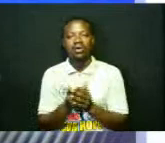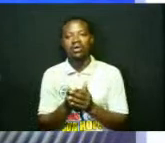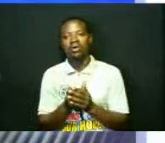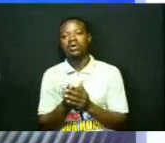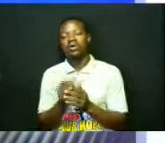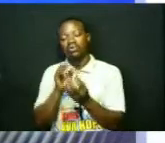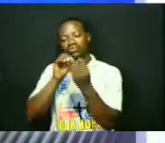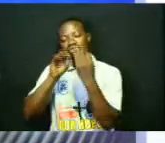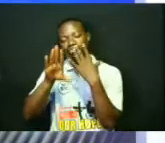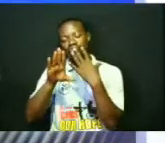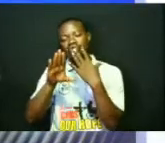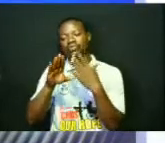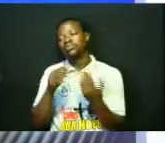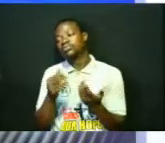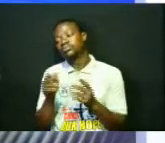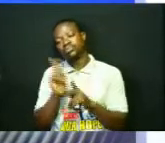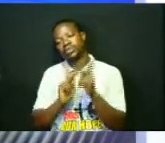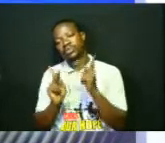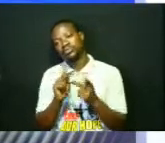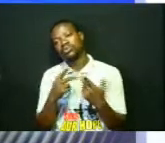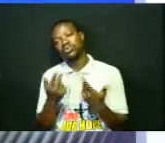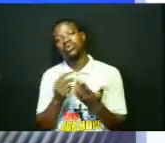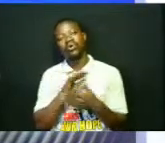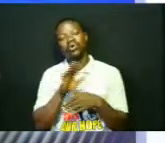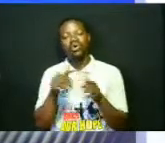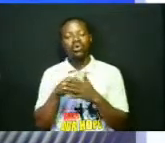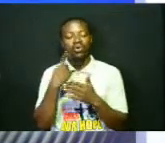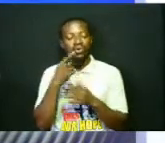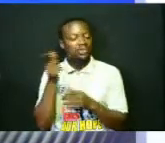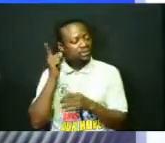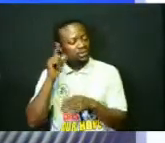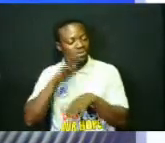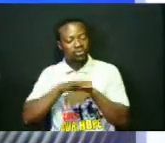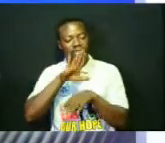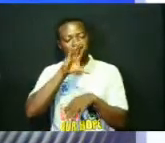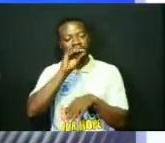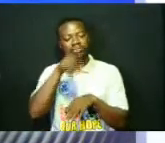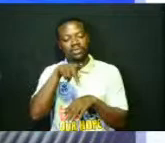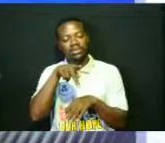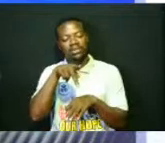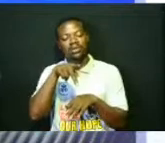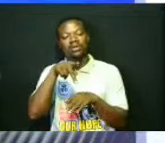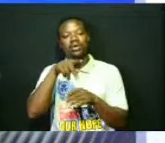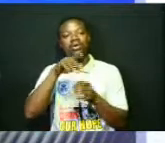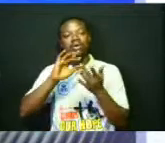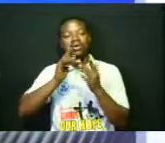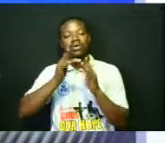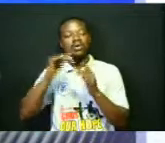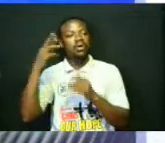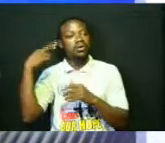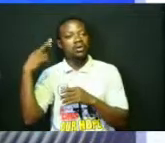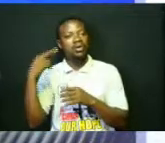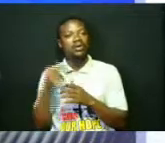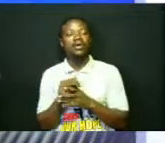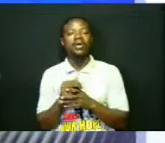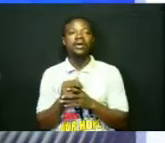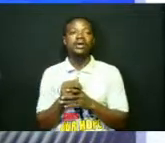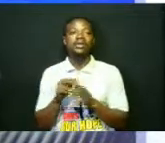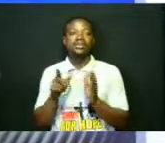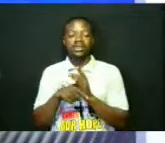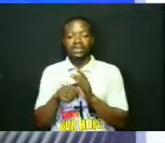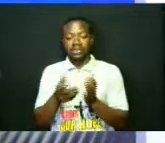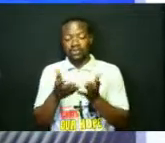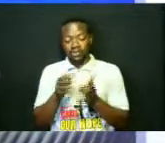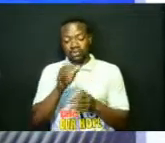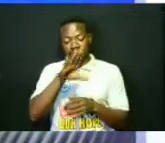enthusiastic Zoom audience, as well as those who are listening on the COP online radio. In case you also are on the